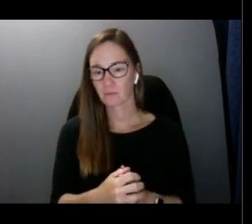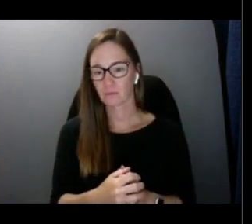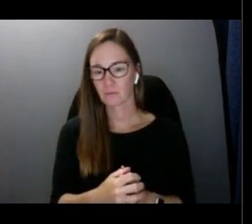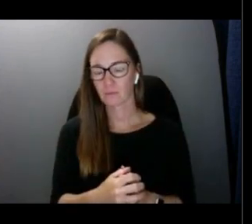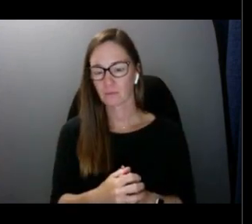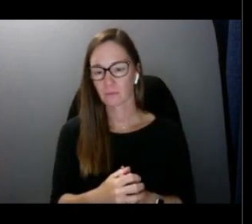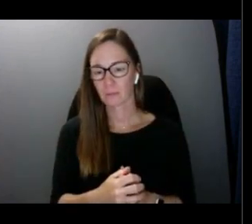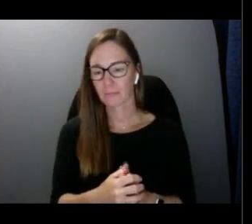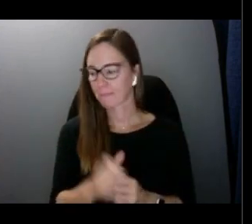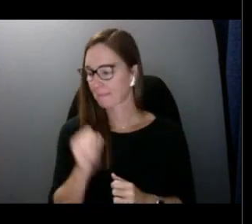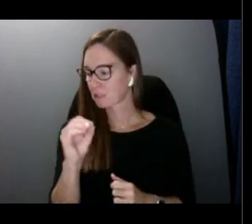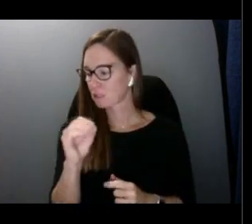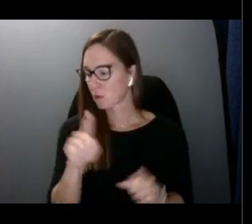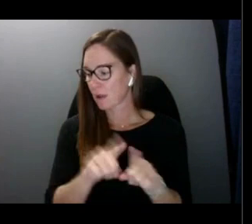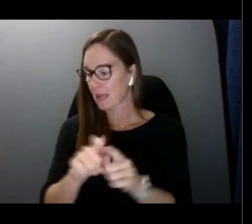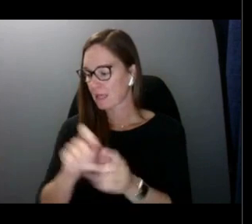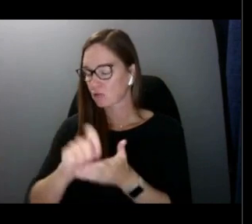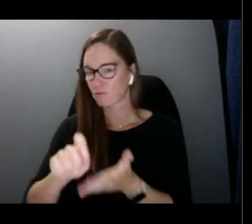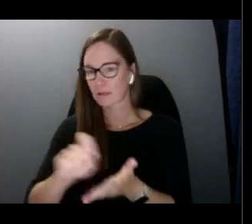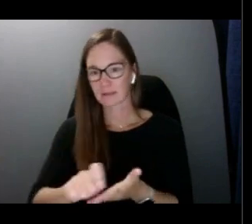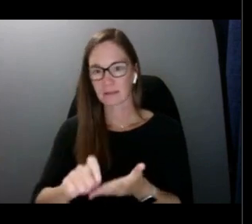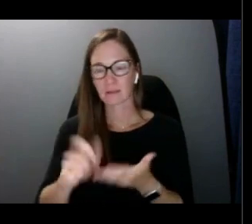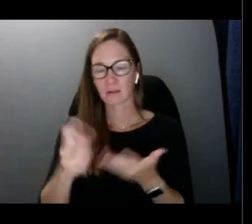And so as written,